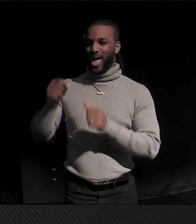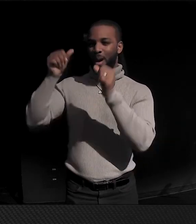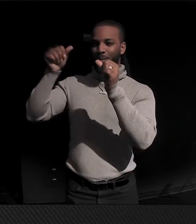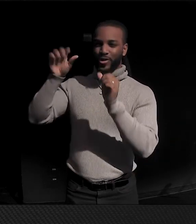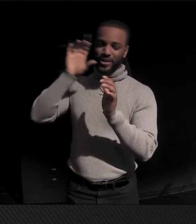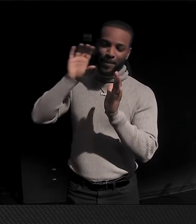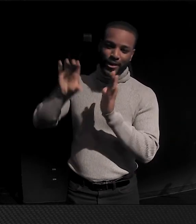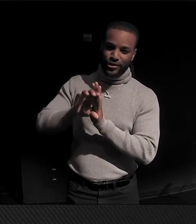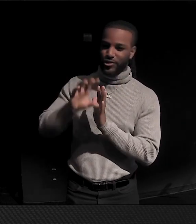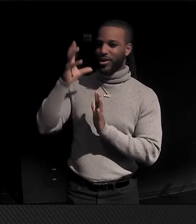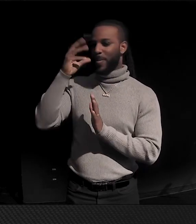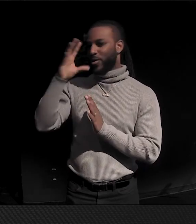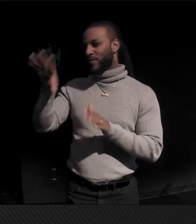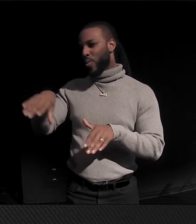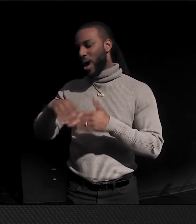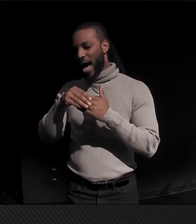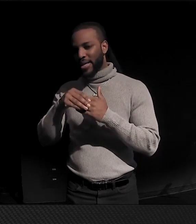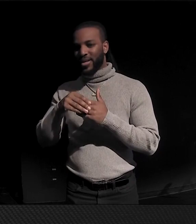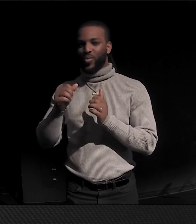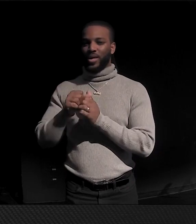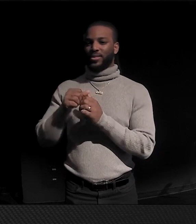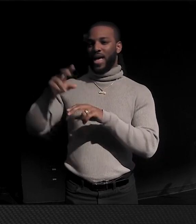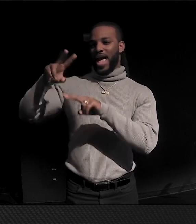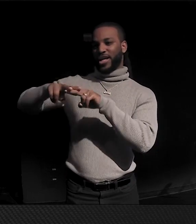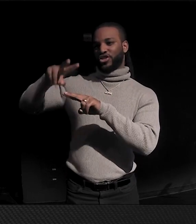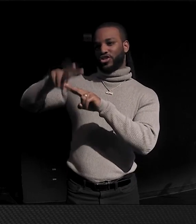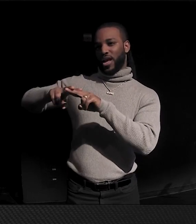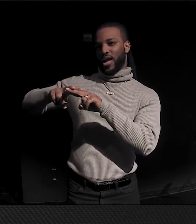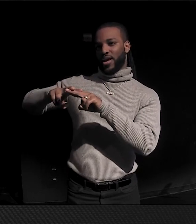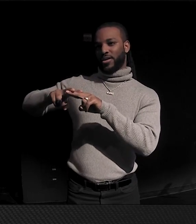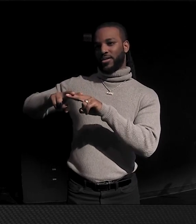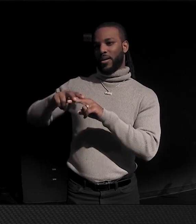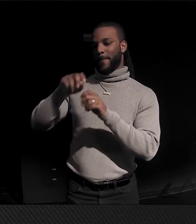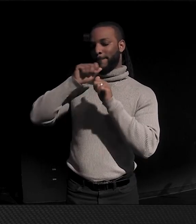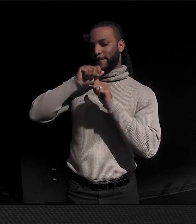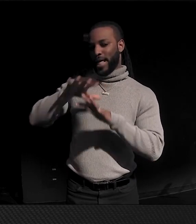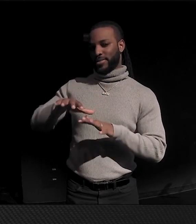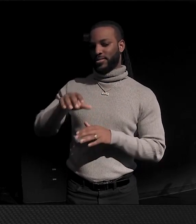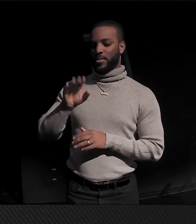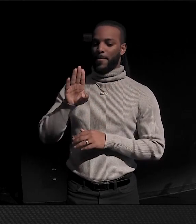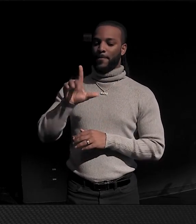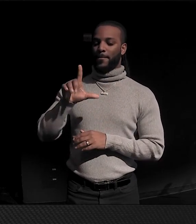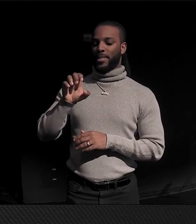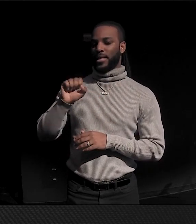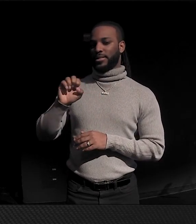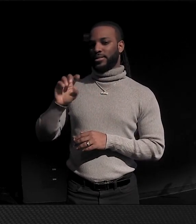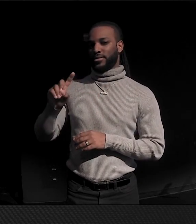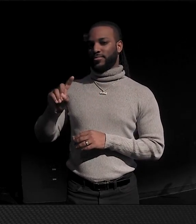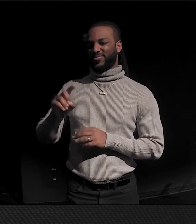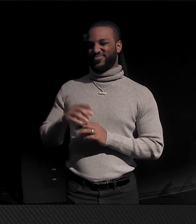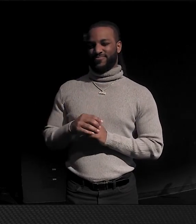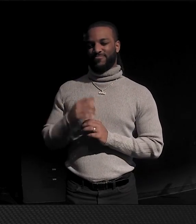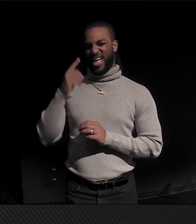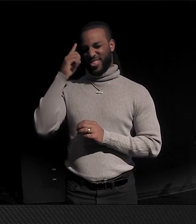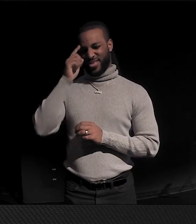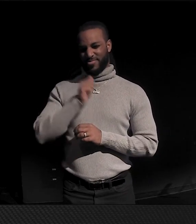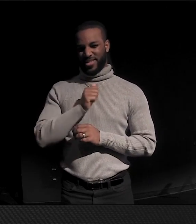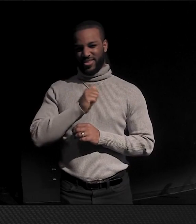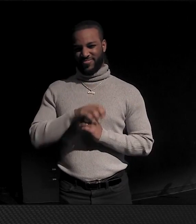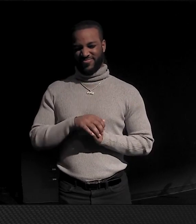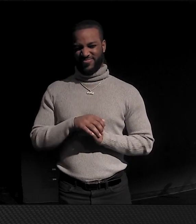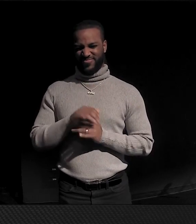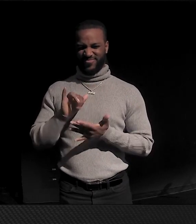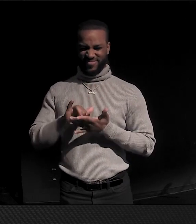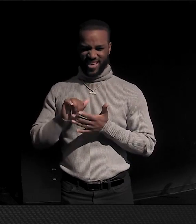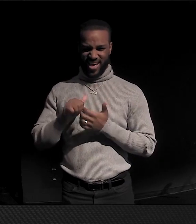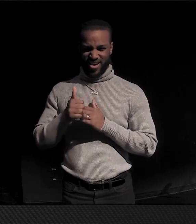pictures of the beautiful wedding with the tagline, hashtag blessed. And I thought to myself, is that the way